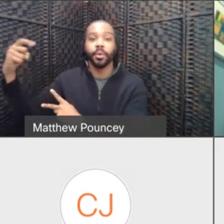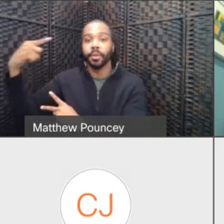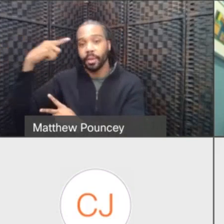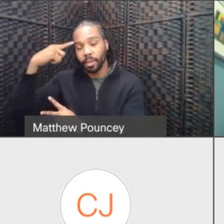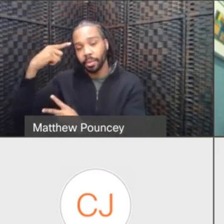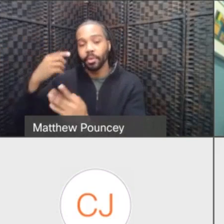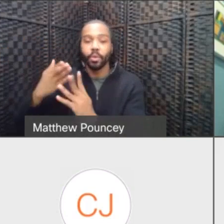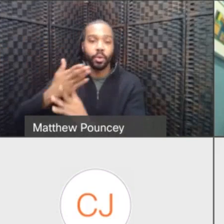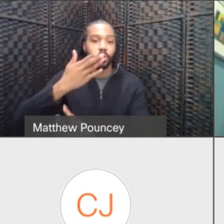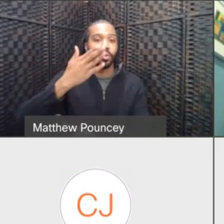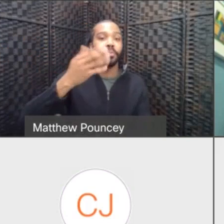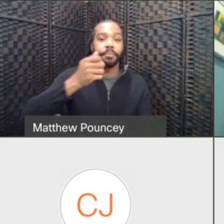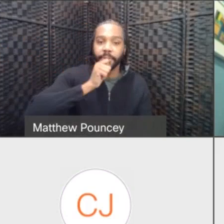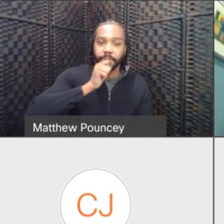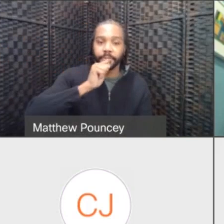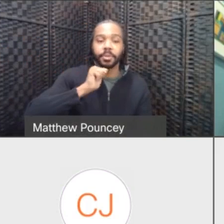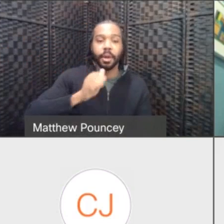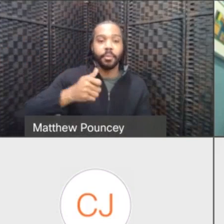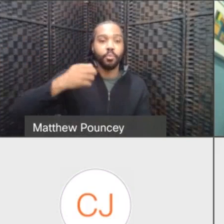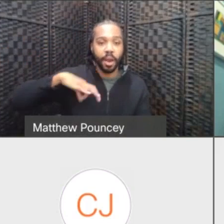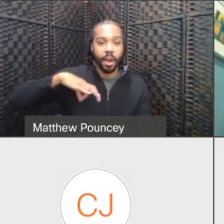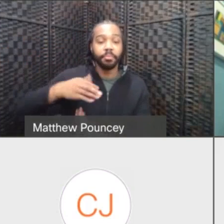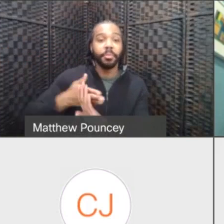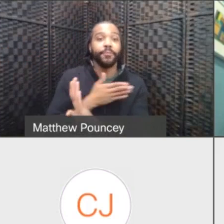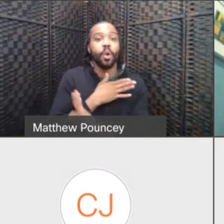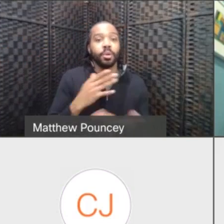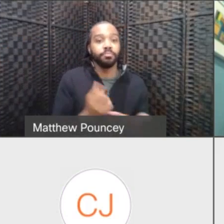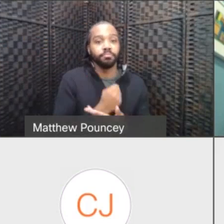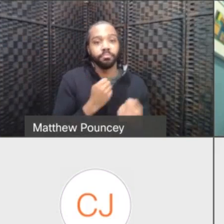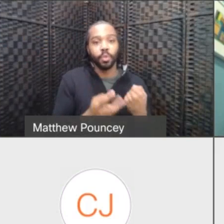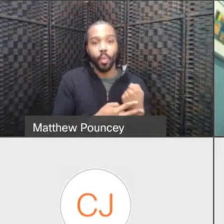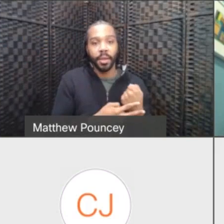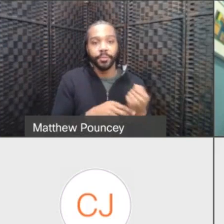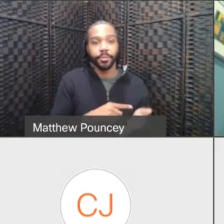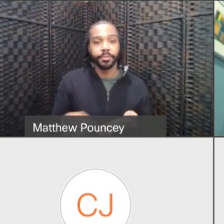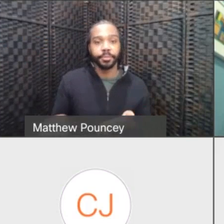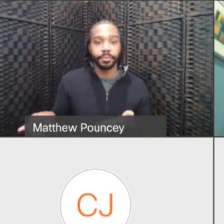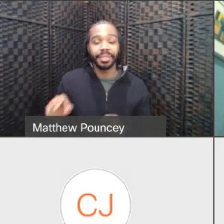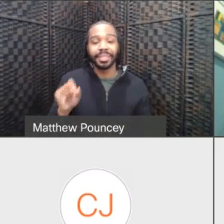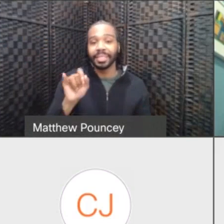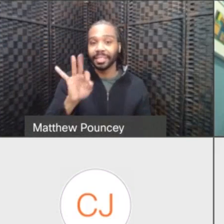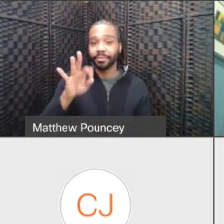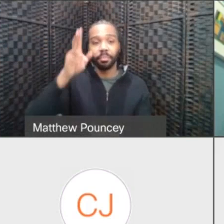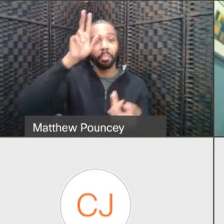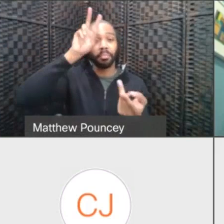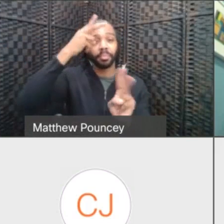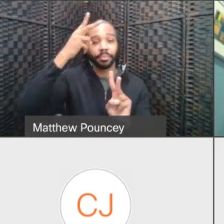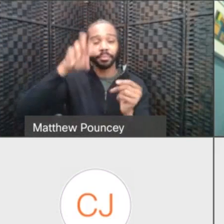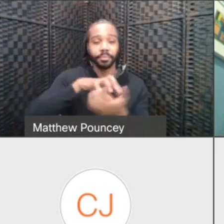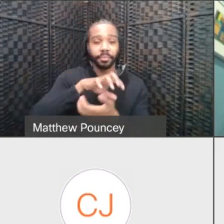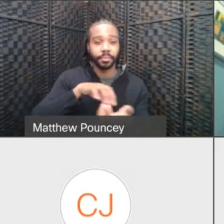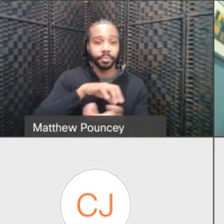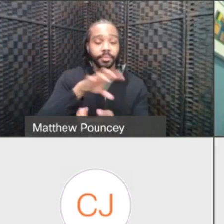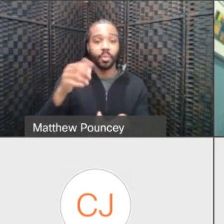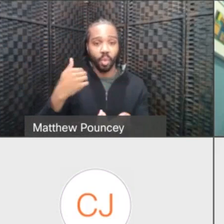nonprofit, and others before we use the waiver. So if it's been misunderstood that you have in-home